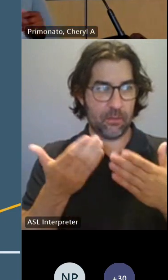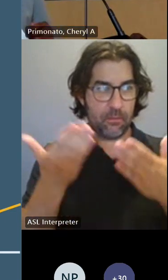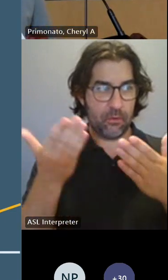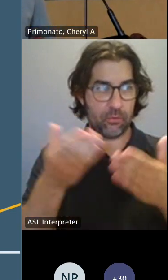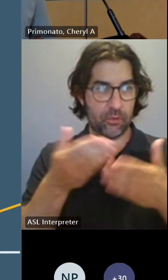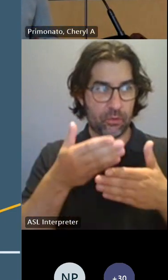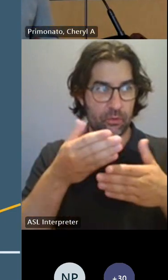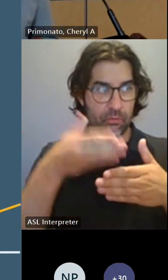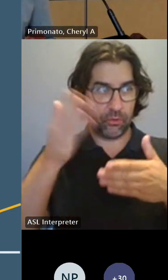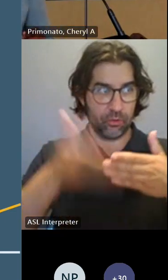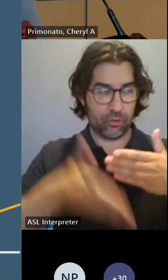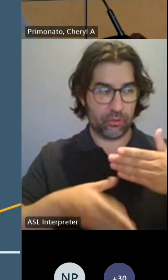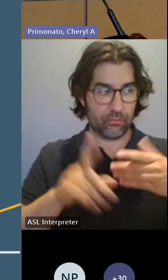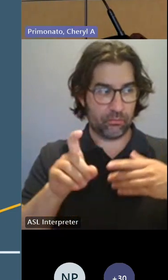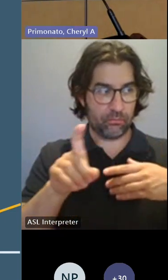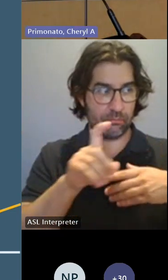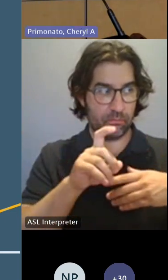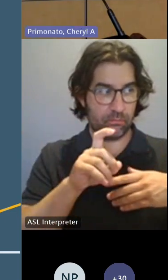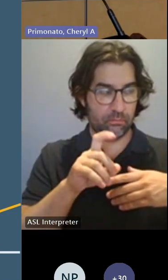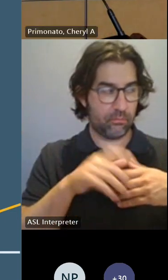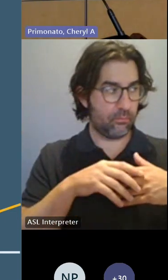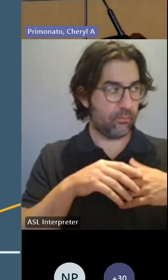adjourn?